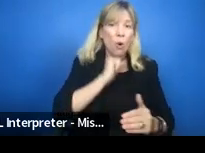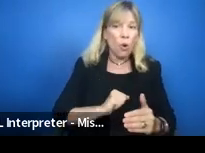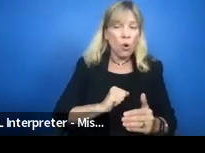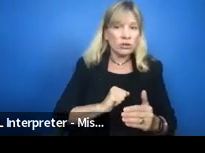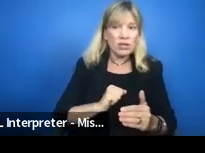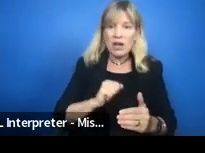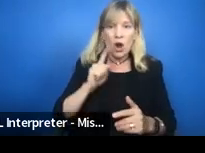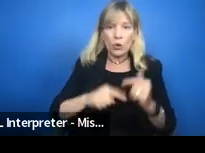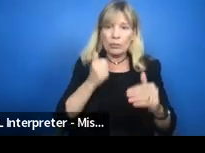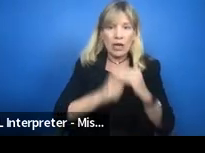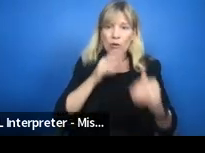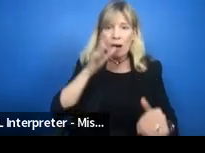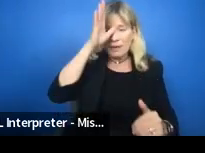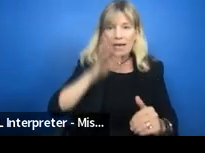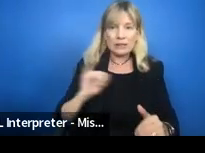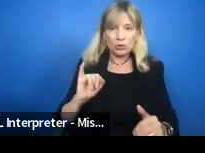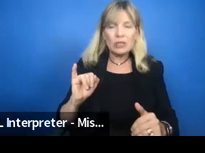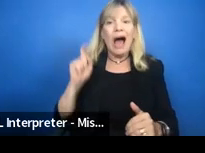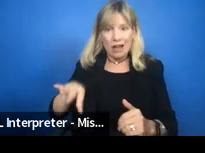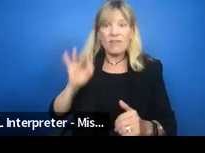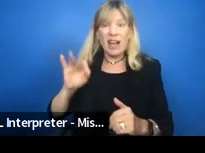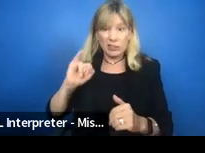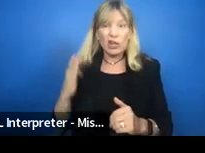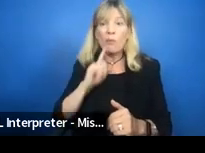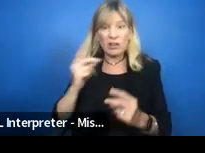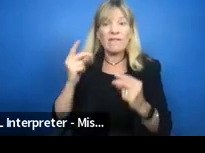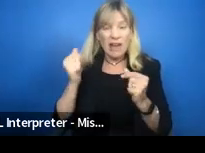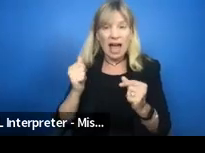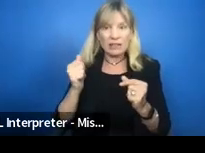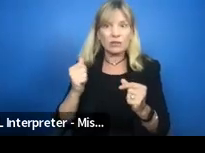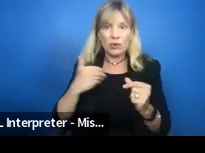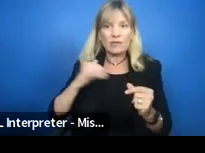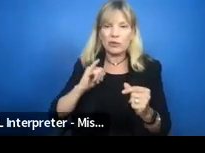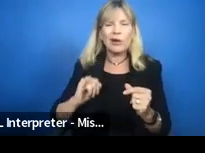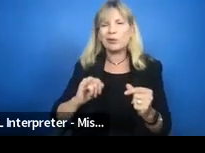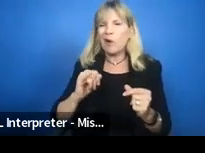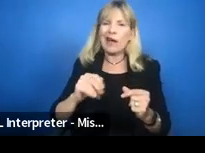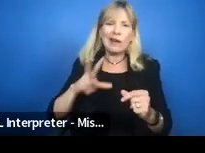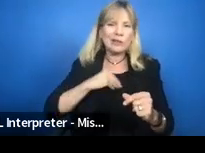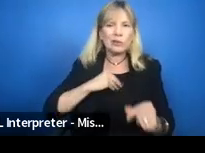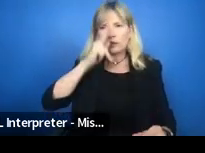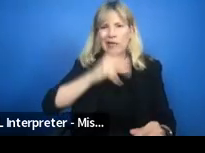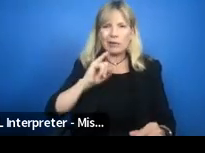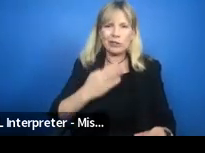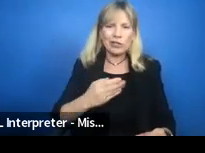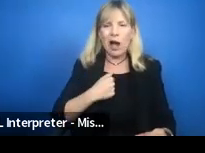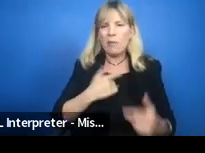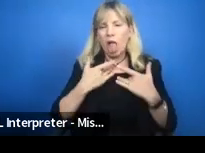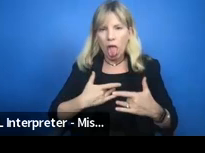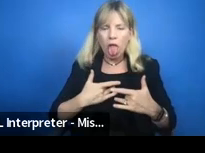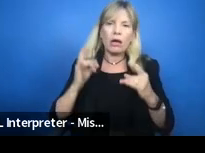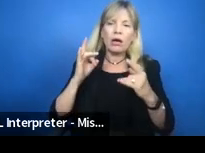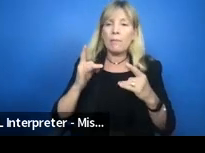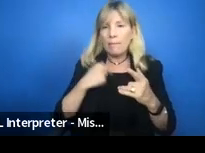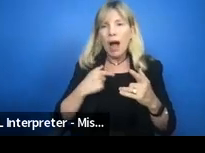darn quick that had insurance. So I took kind of a crappy job that made my life miserable, but it had